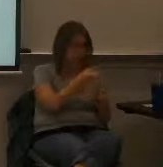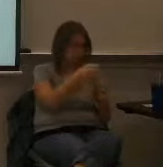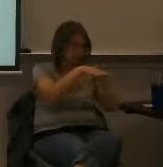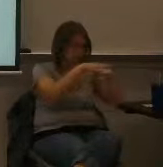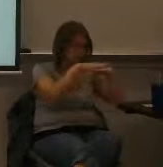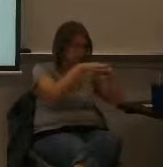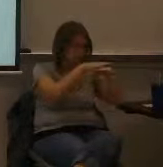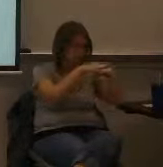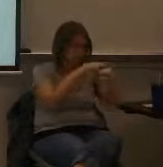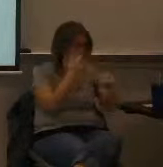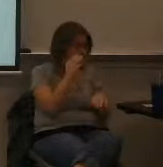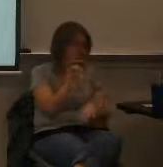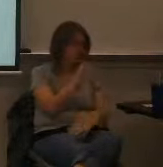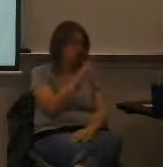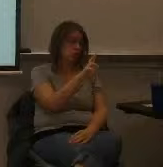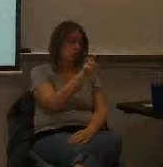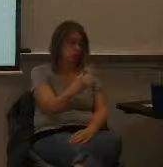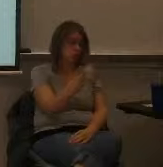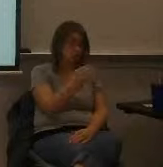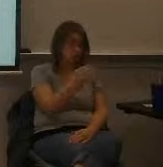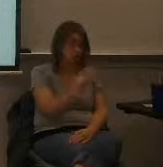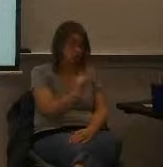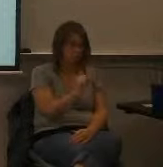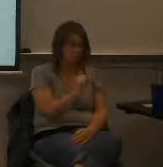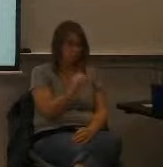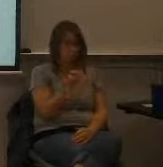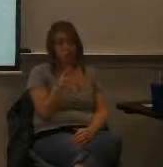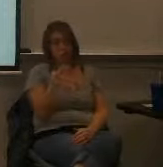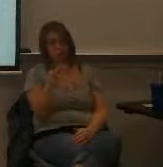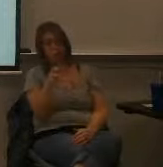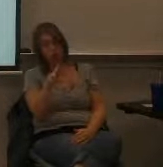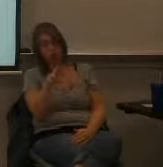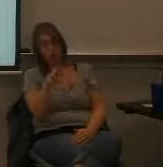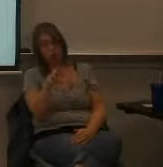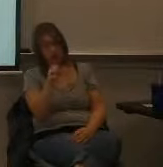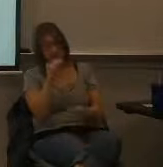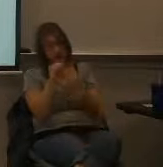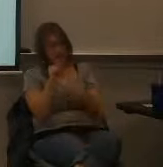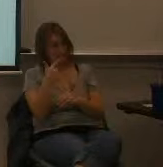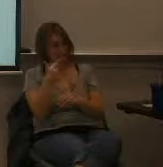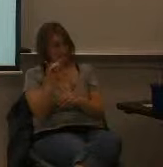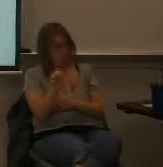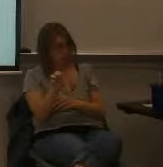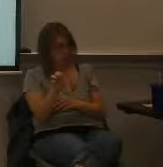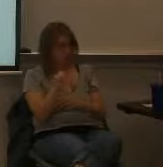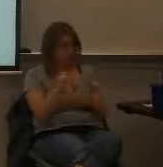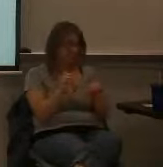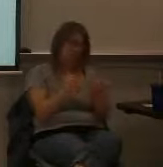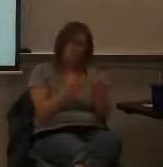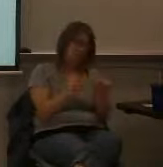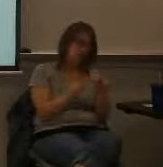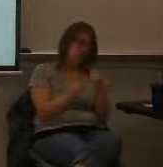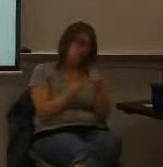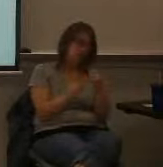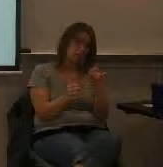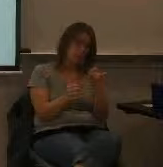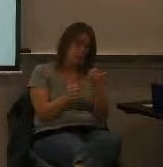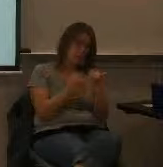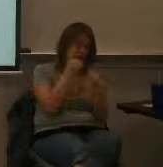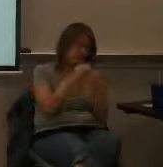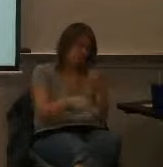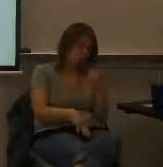surface, mainly the creek chubs, herbivores that eat the algae, detritivores. And what